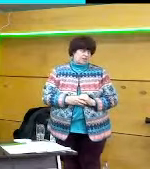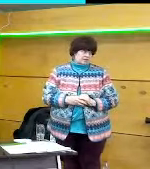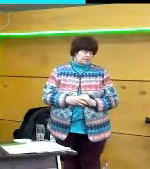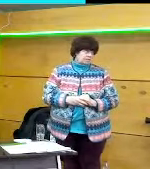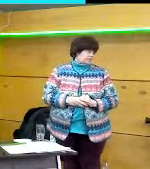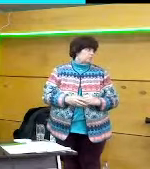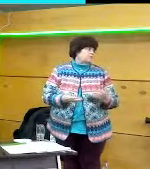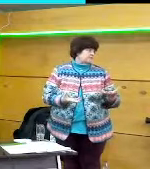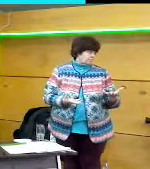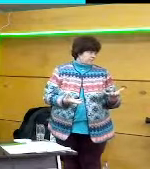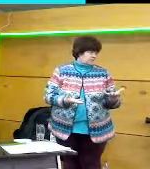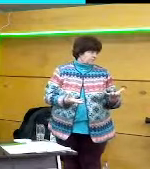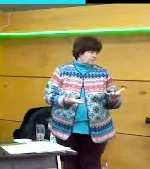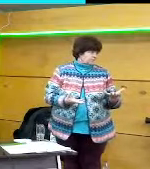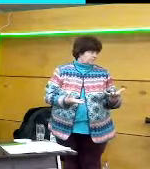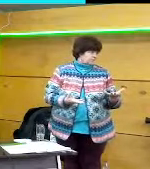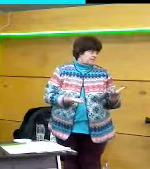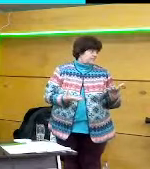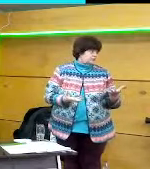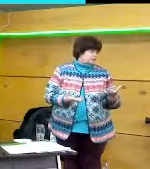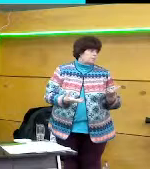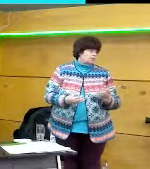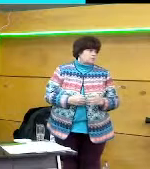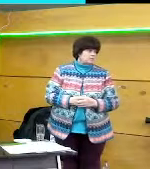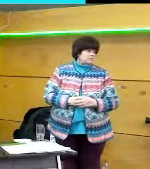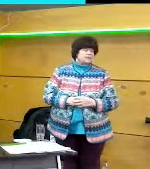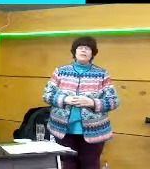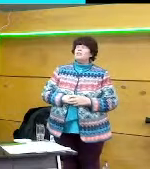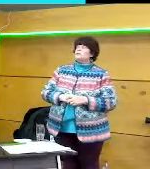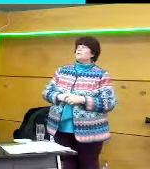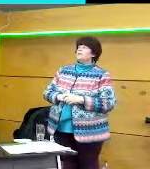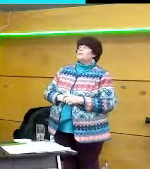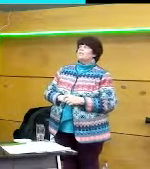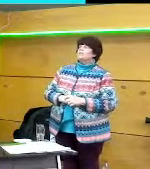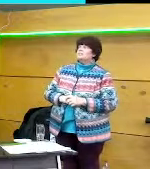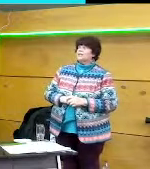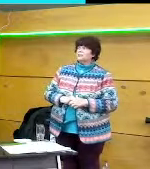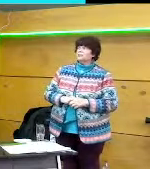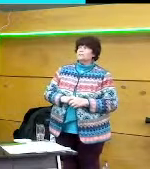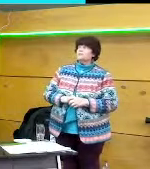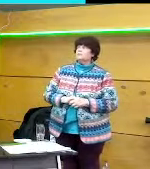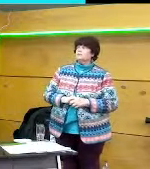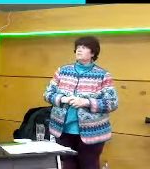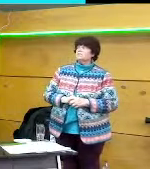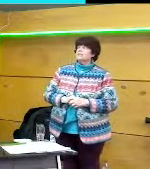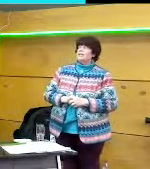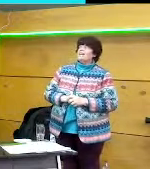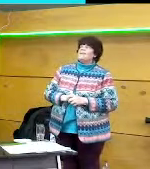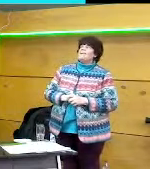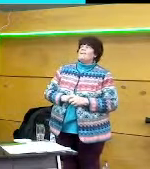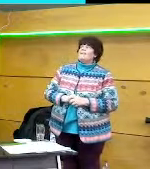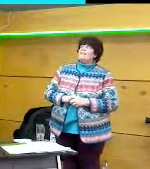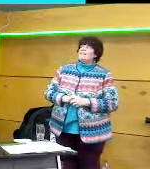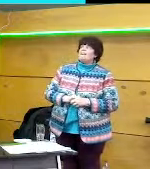of a line, there'll be something. The easier poems, you can tell your